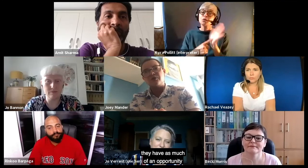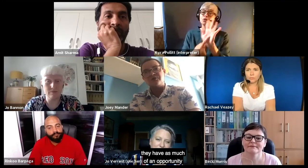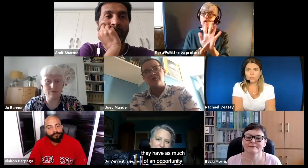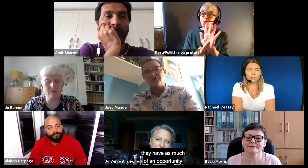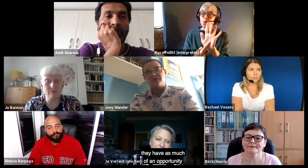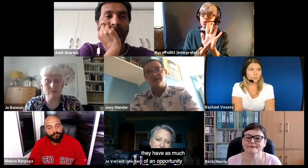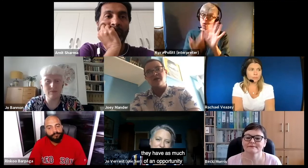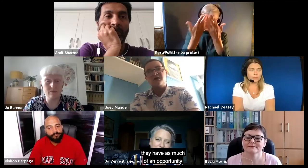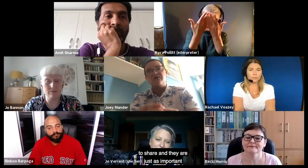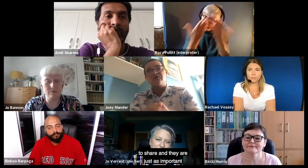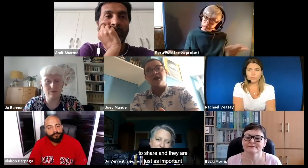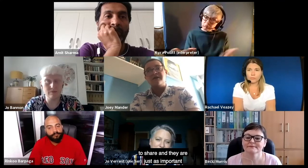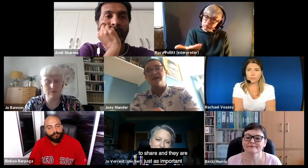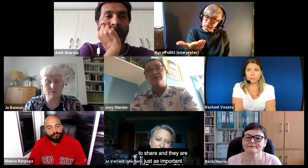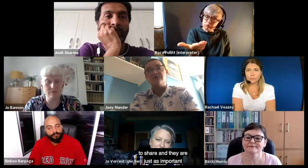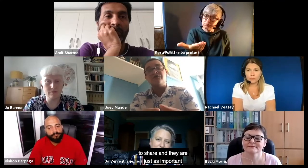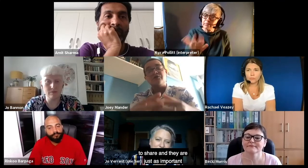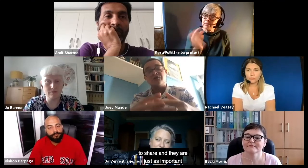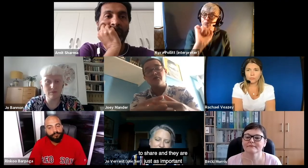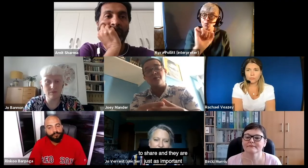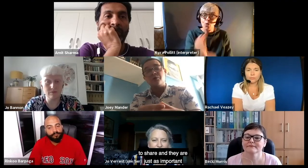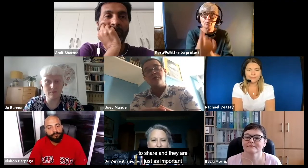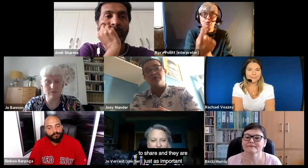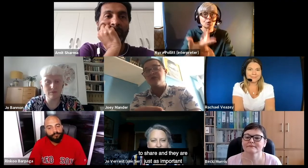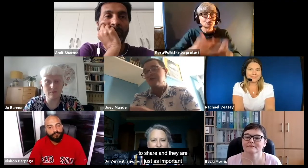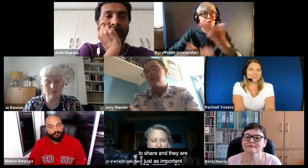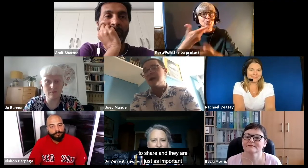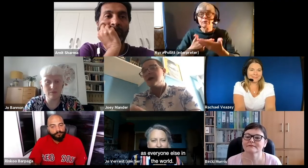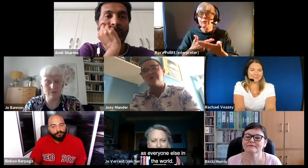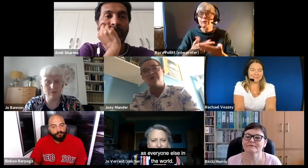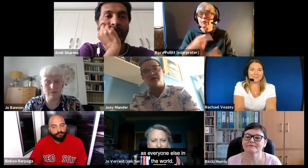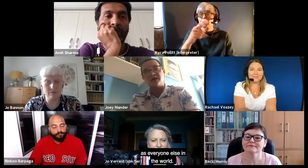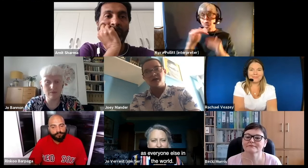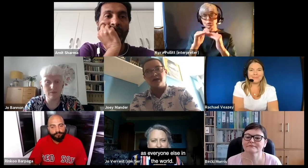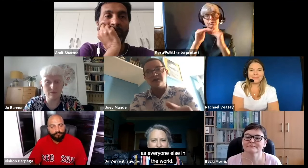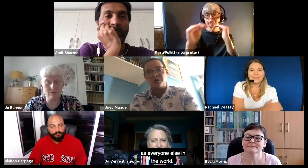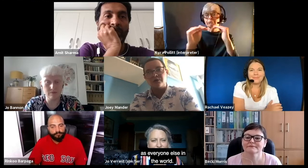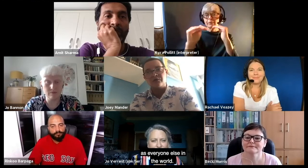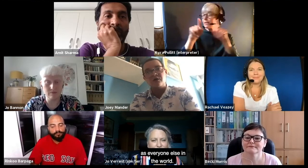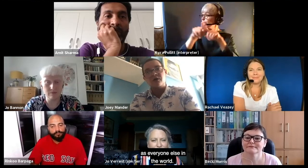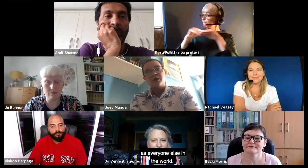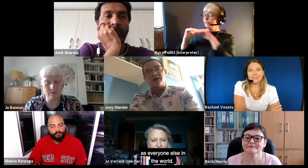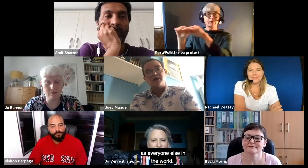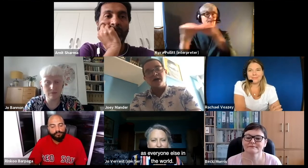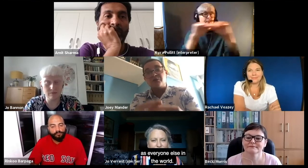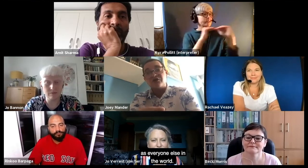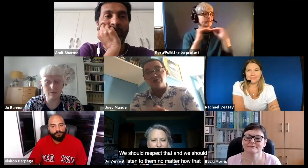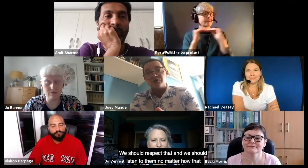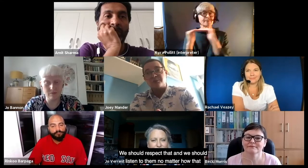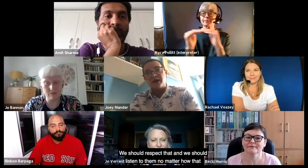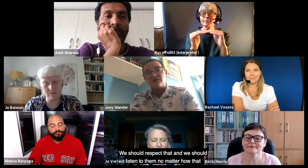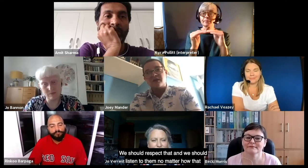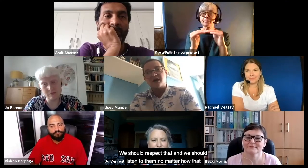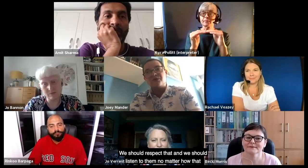much of an opportunity to share, and they are just as important as everyone else in the world. And we